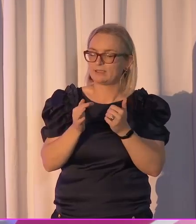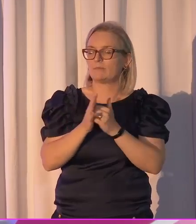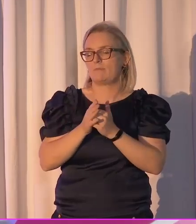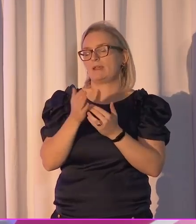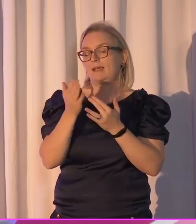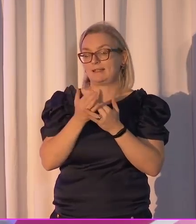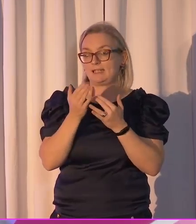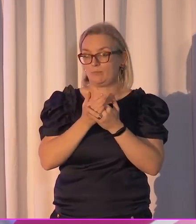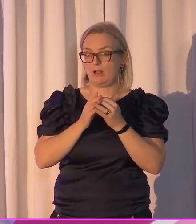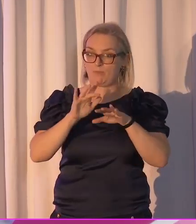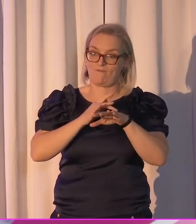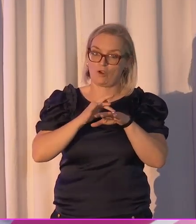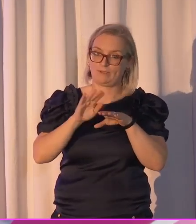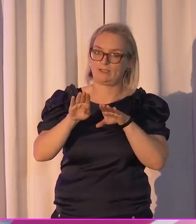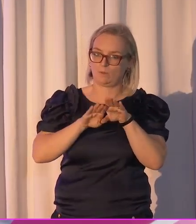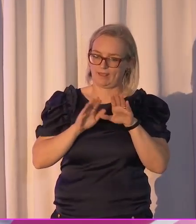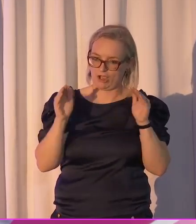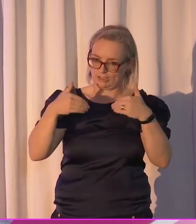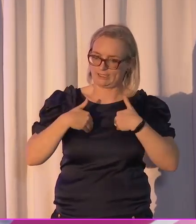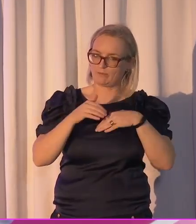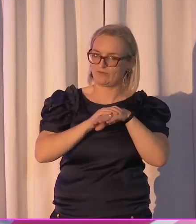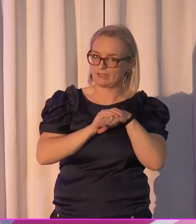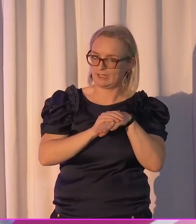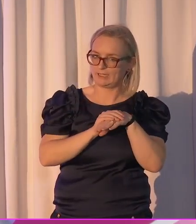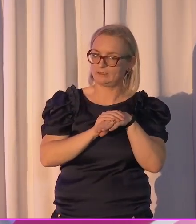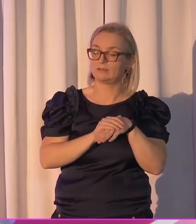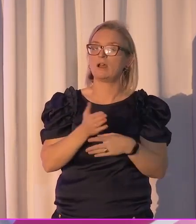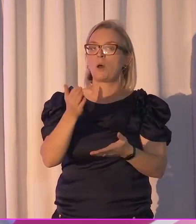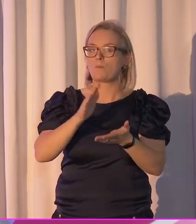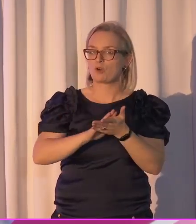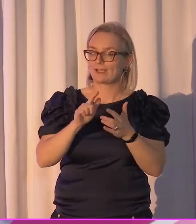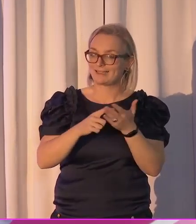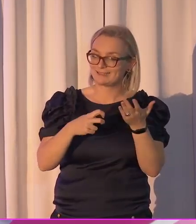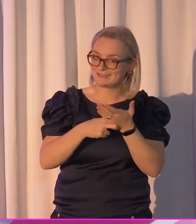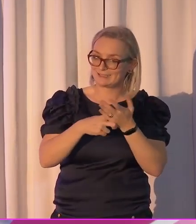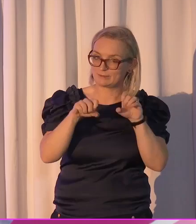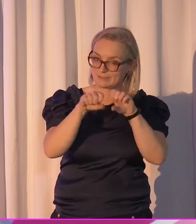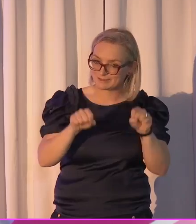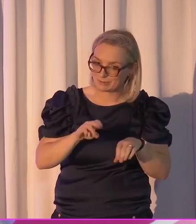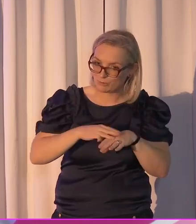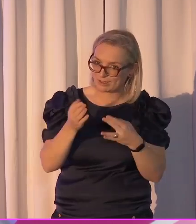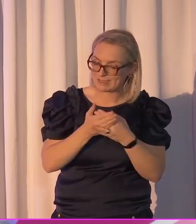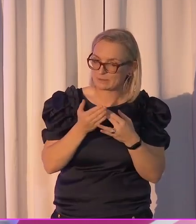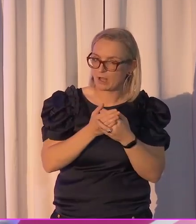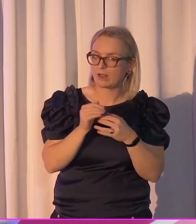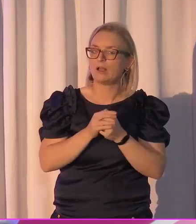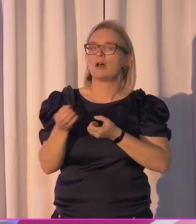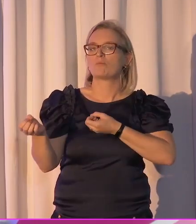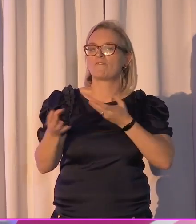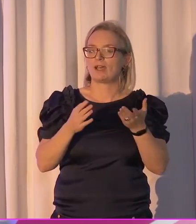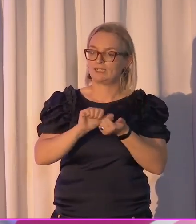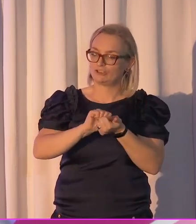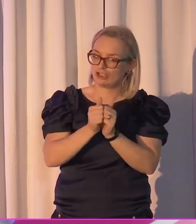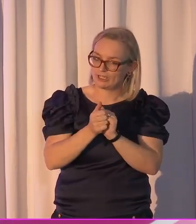autism-friendly performances, enhancing booking and ticketing systems, providing changing places toilets in